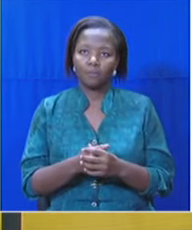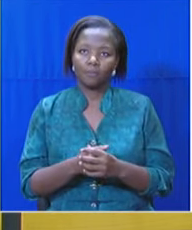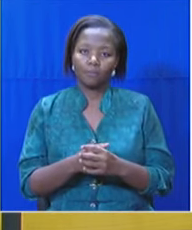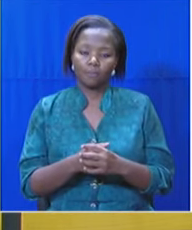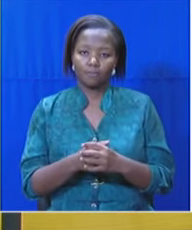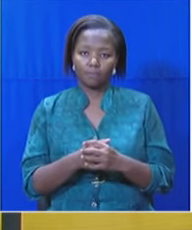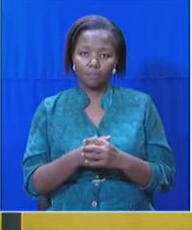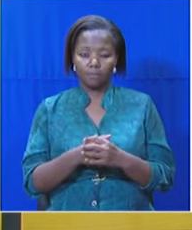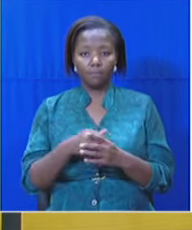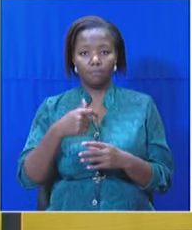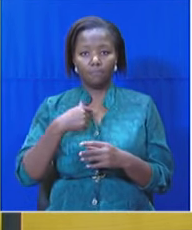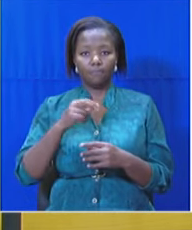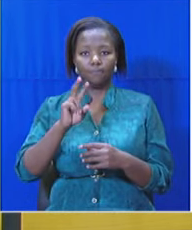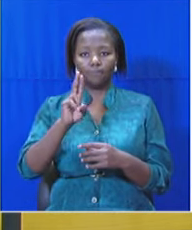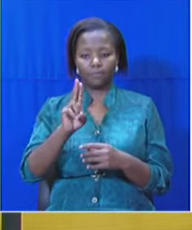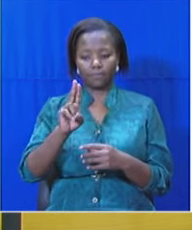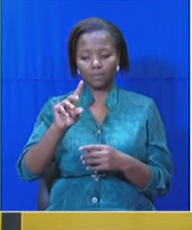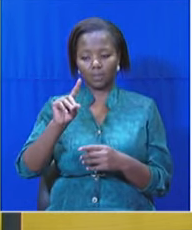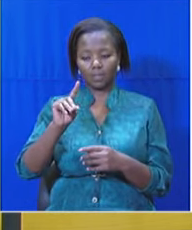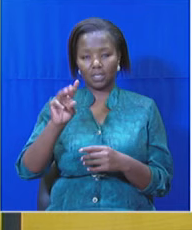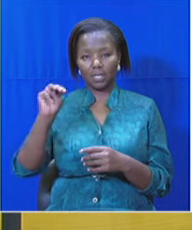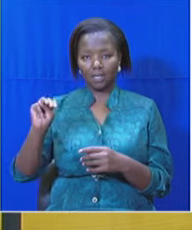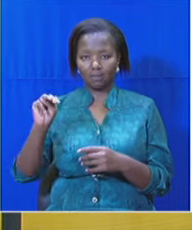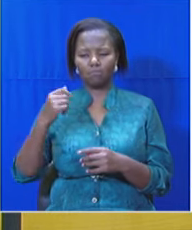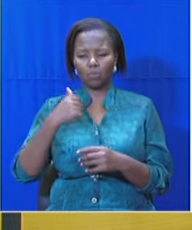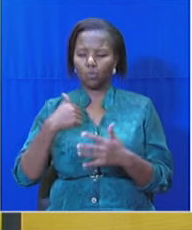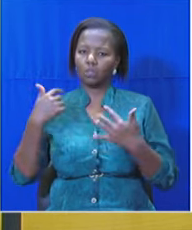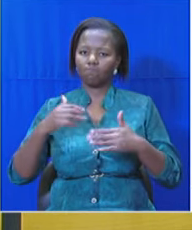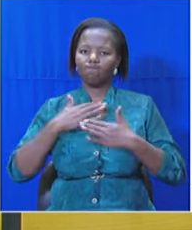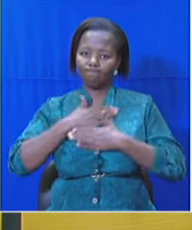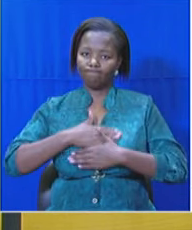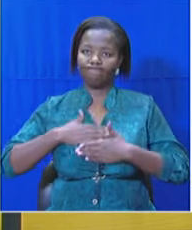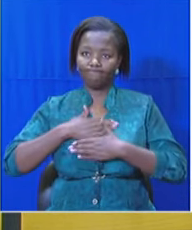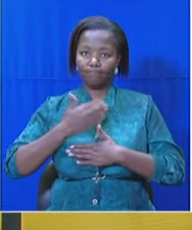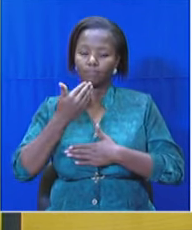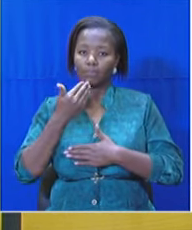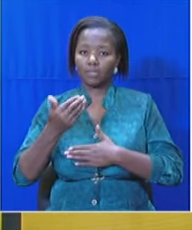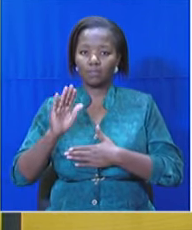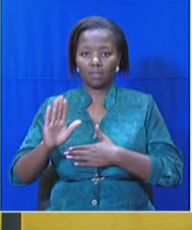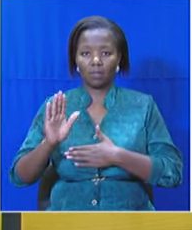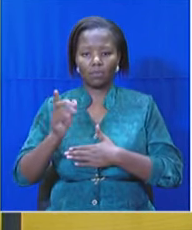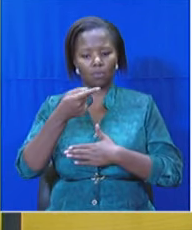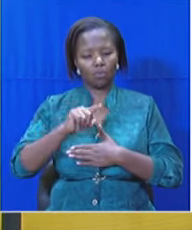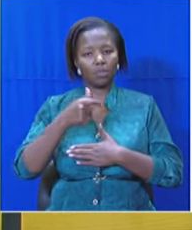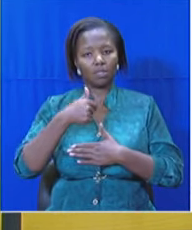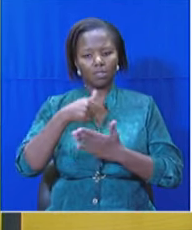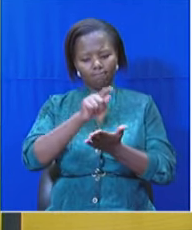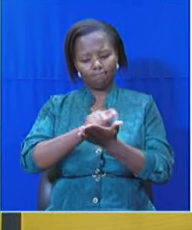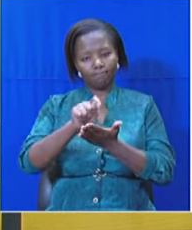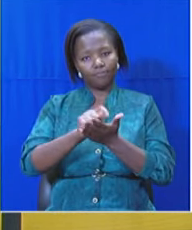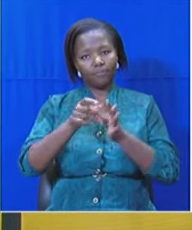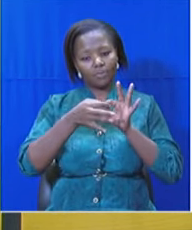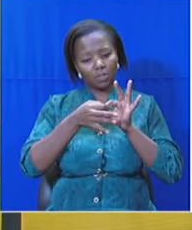As the UDM, we appreciate, Honorable Minister, the fact that you made a written commitment to settle